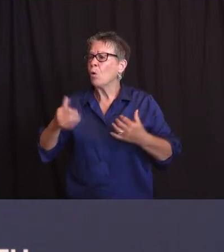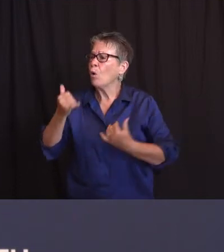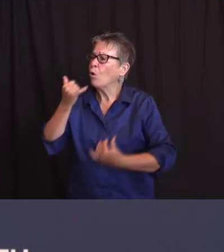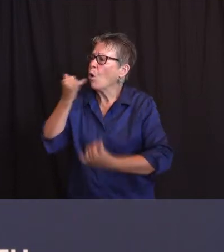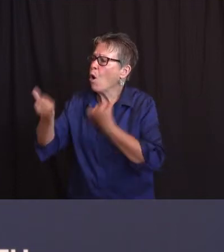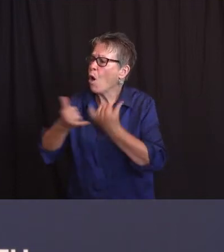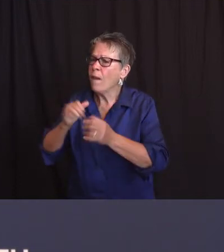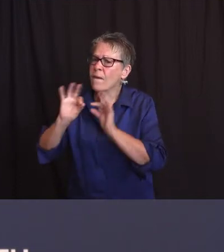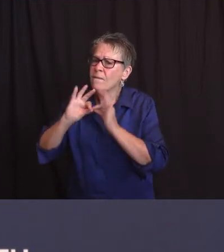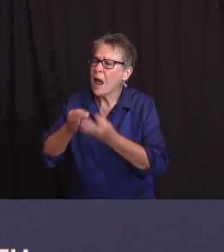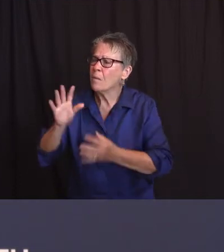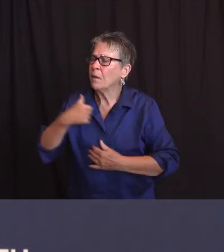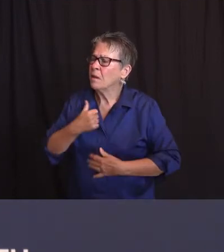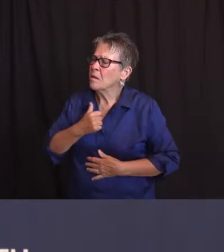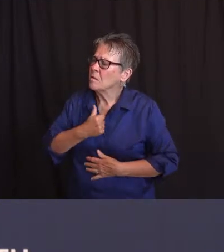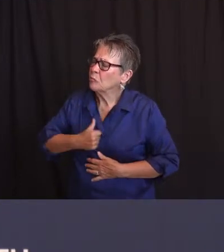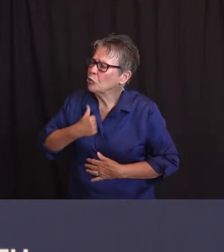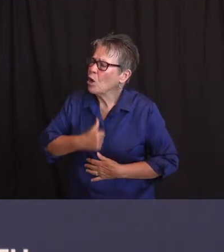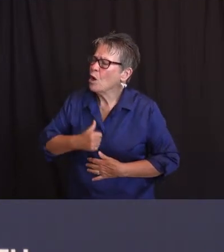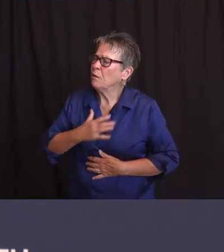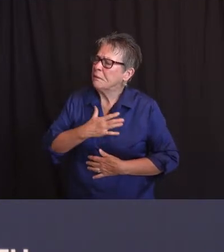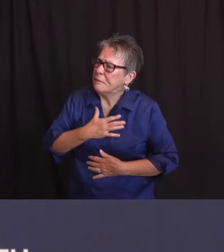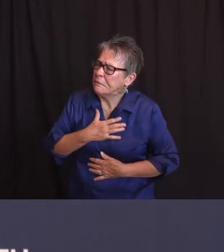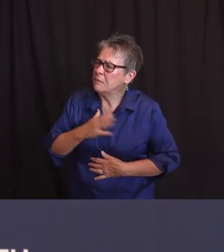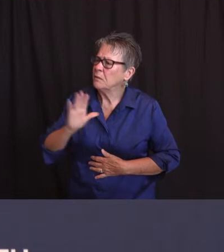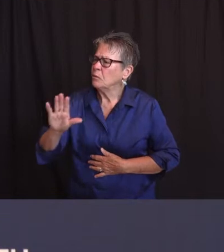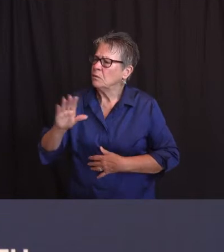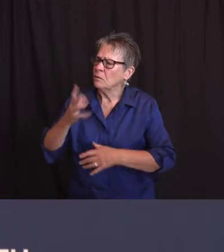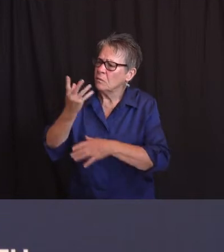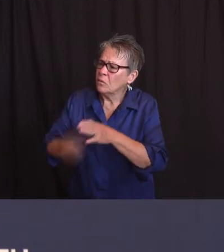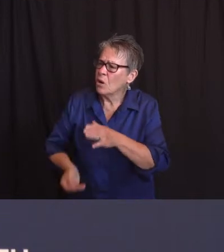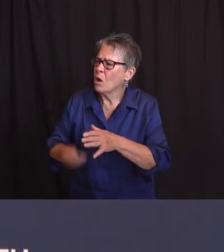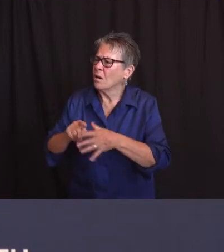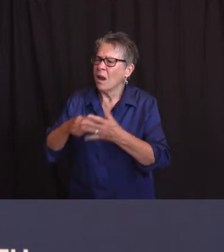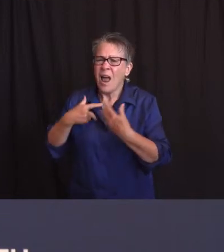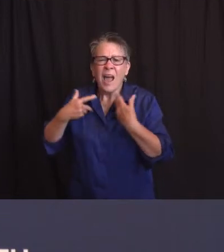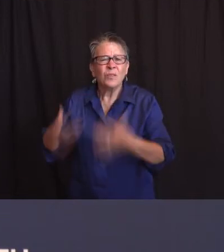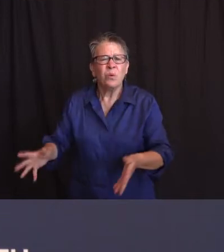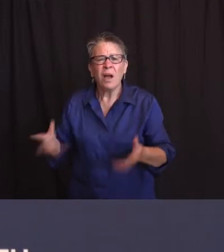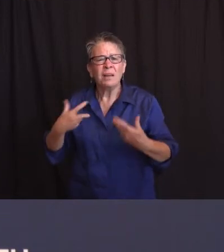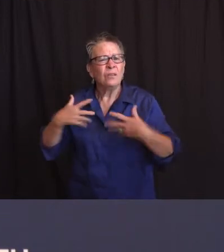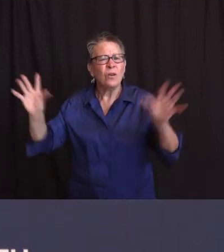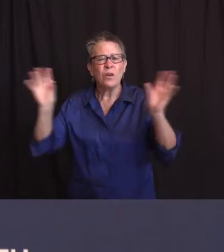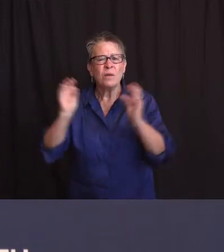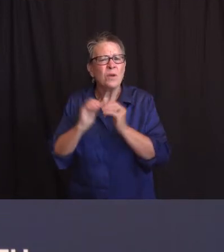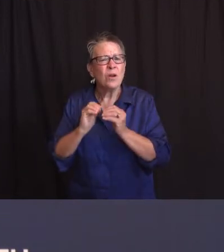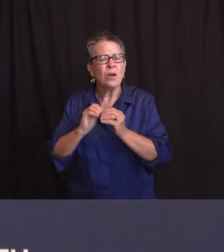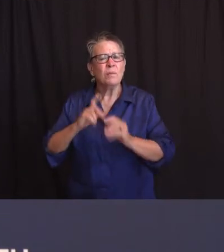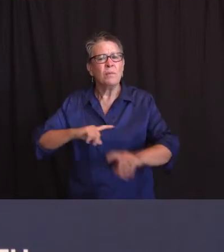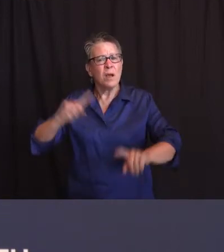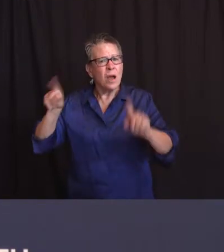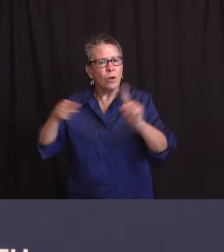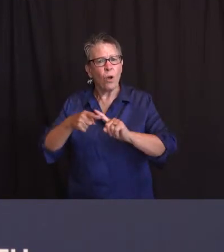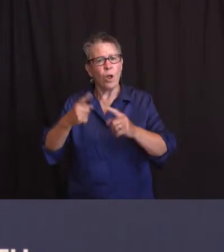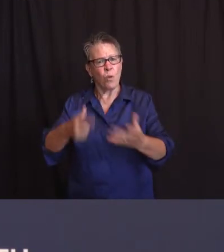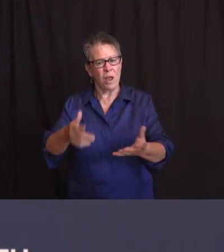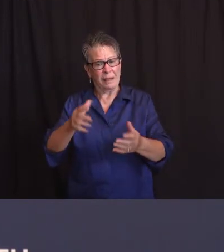end. And there's one way it ends right now. One way and only one way, and that is to get vaccinated.